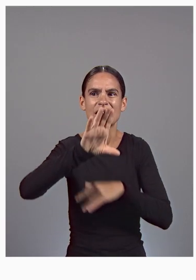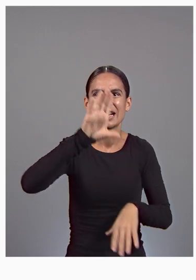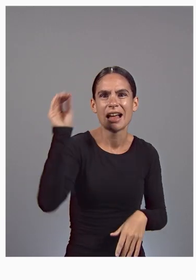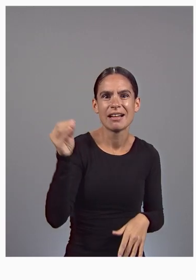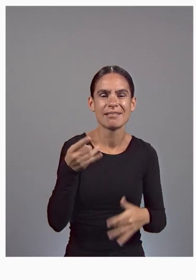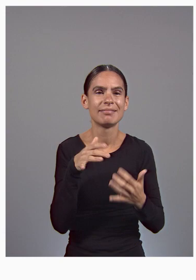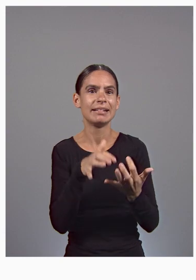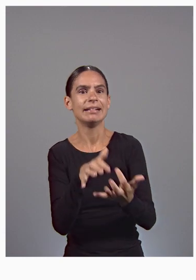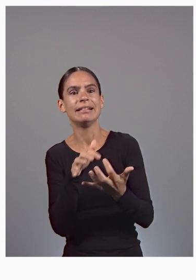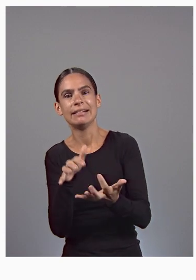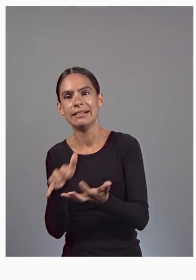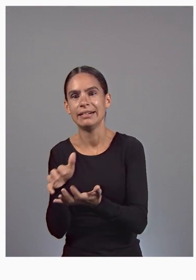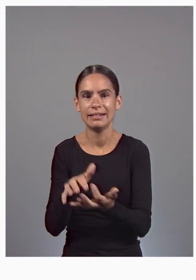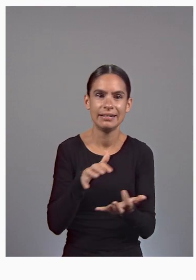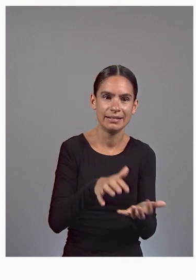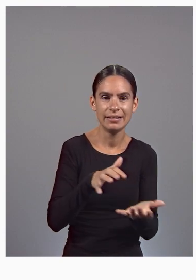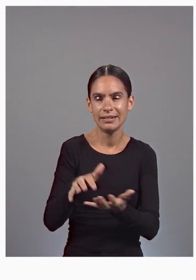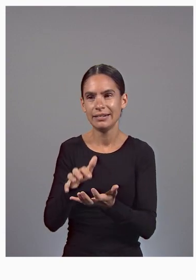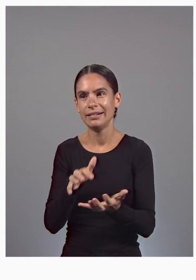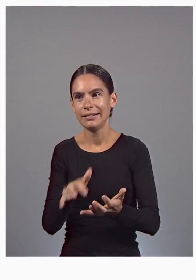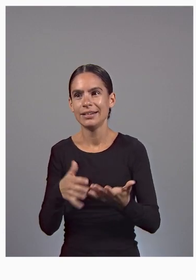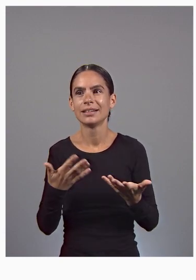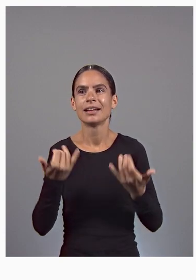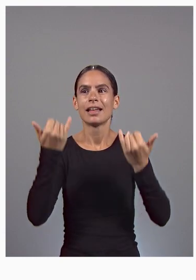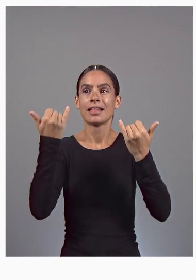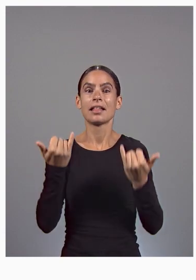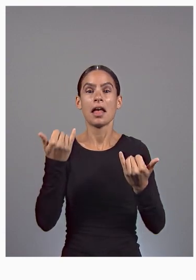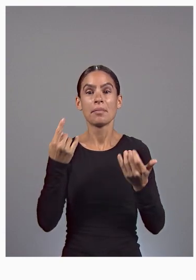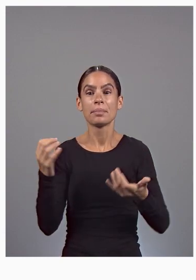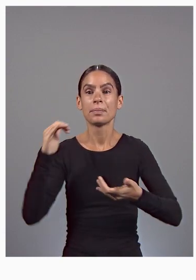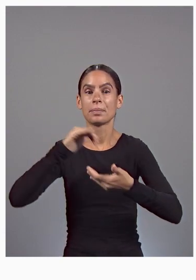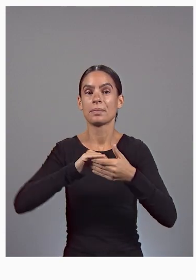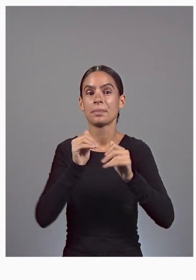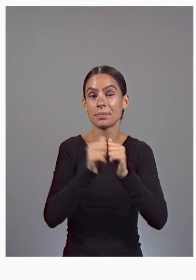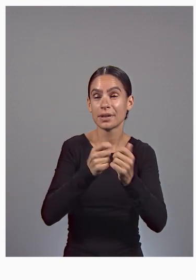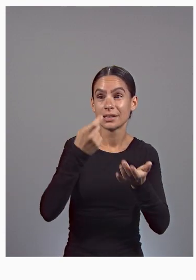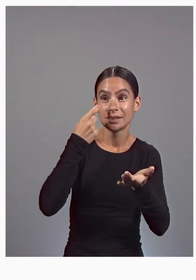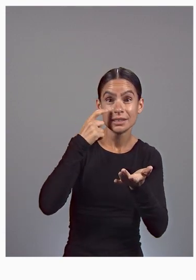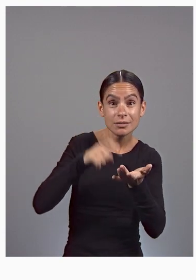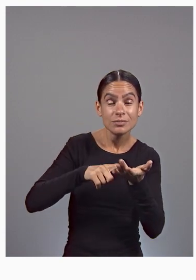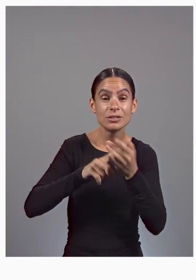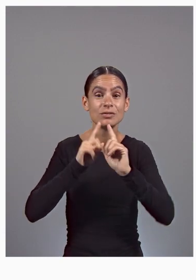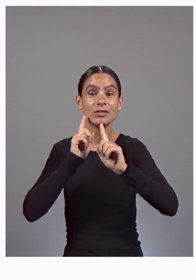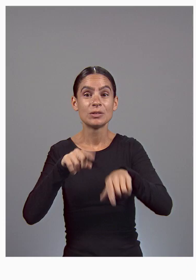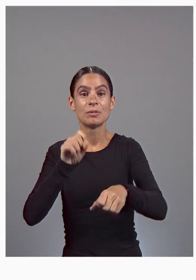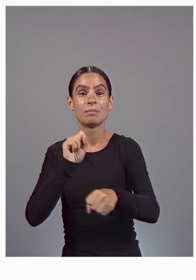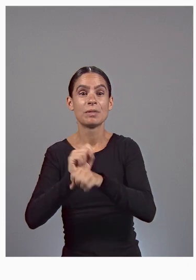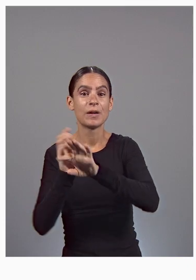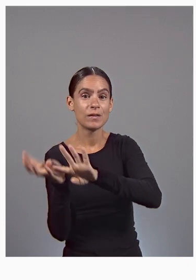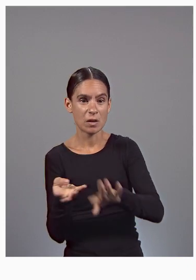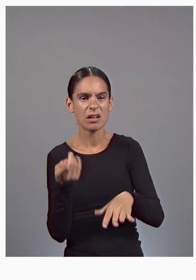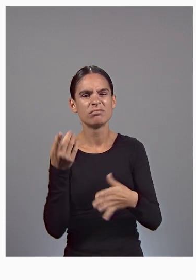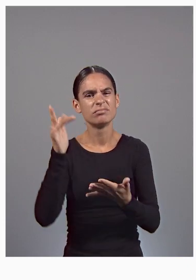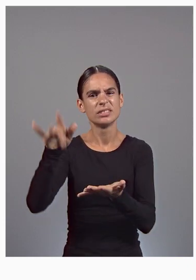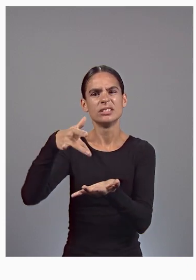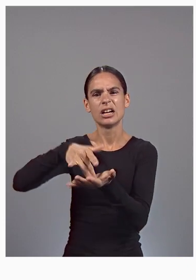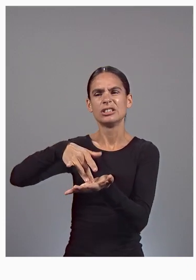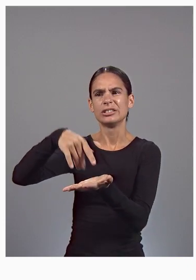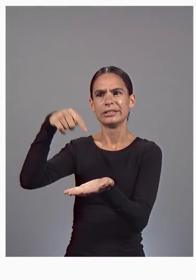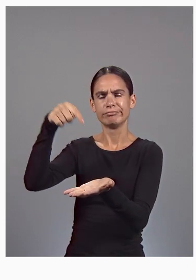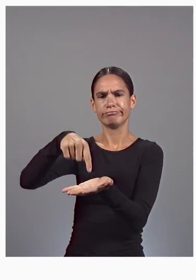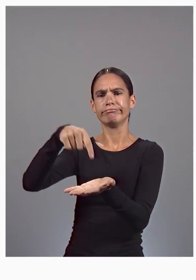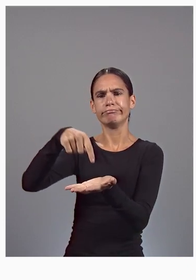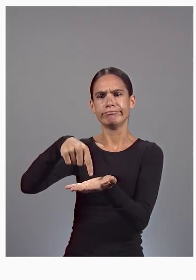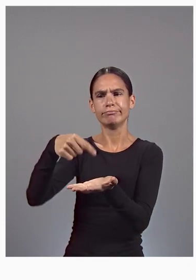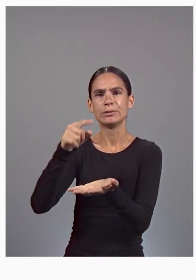So let's go ahead and let's pair this with the detection and response workflow, which is notoriously centered around toil, and it requires a linear